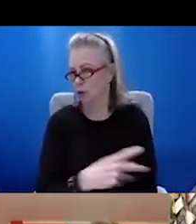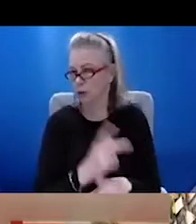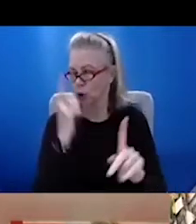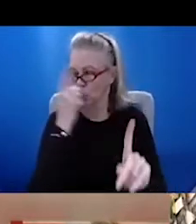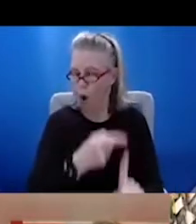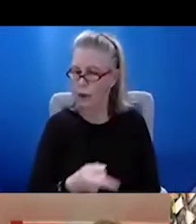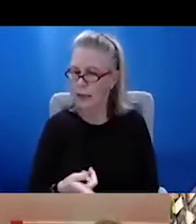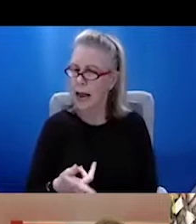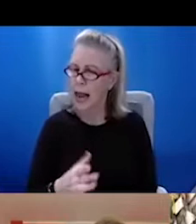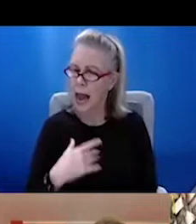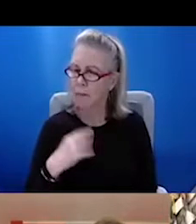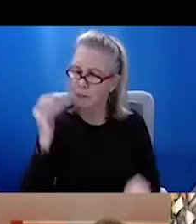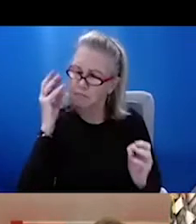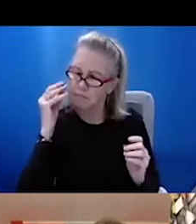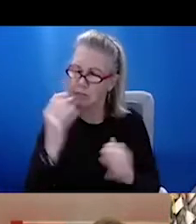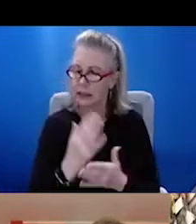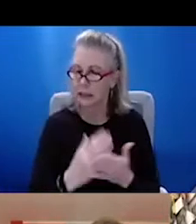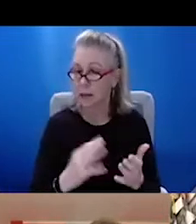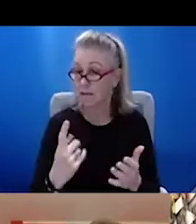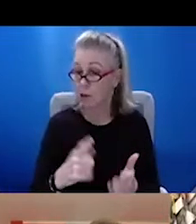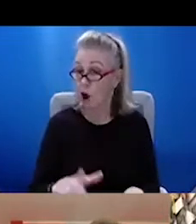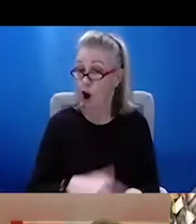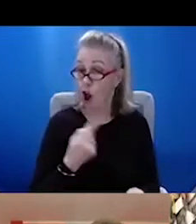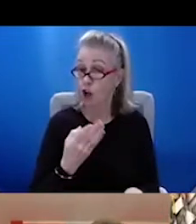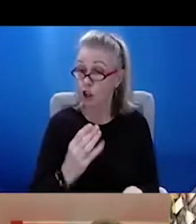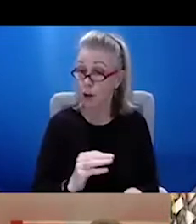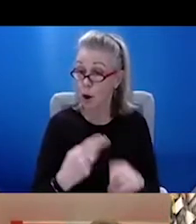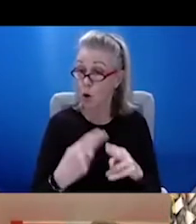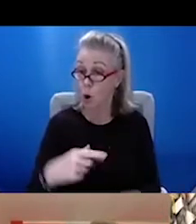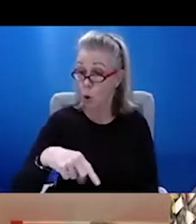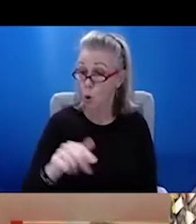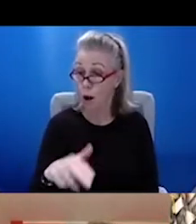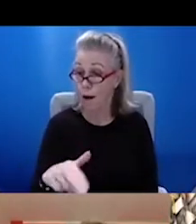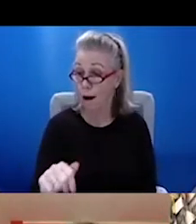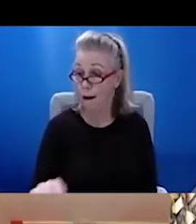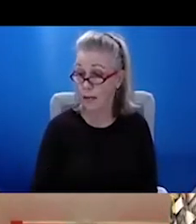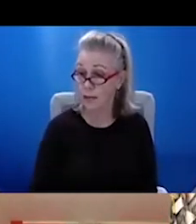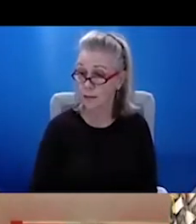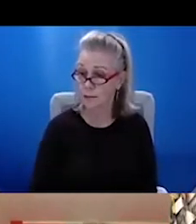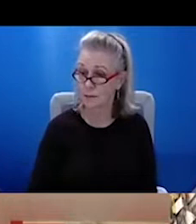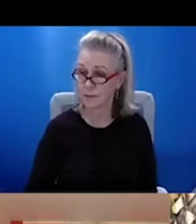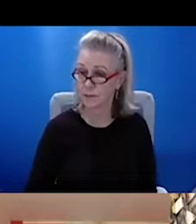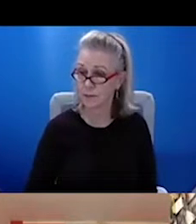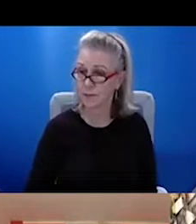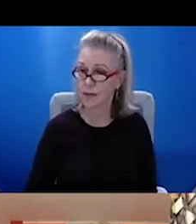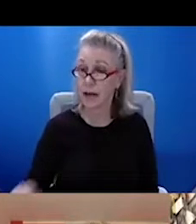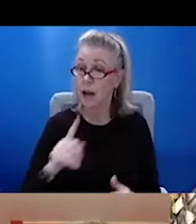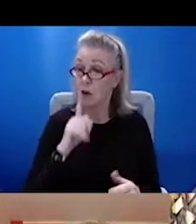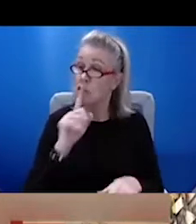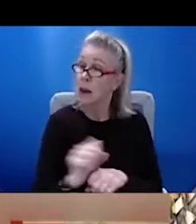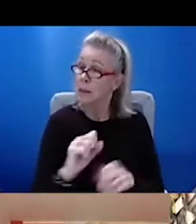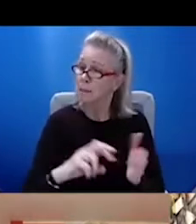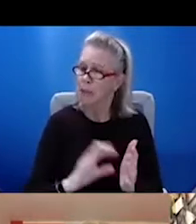briefly introduce one of the long-term projects of Les 18 called Kanat. Literally meaning channels, CANAT